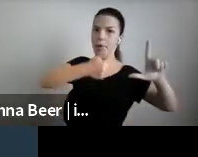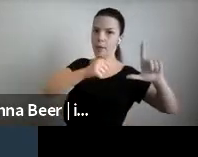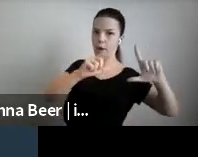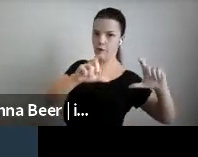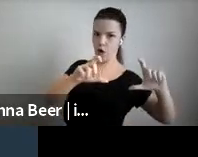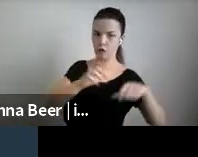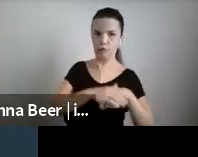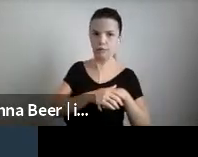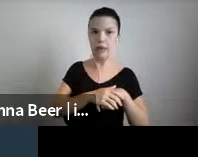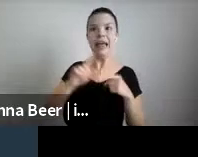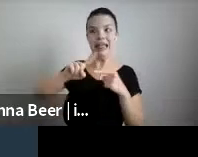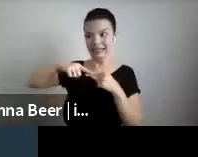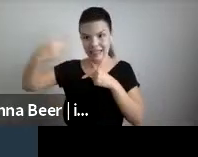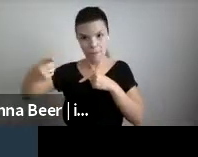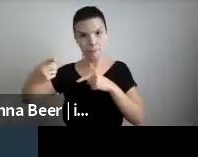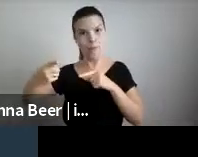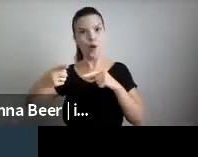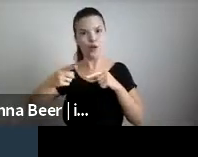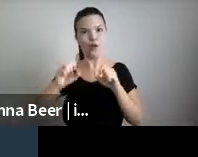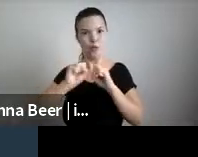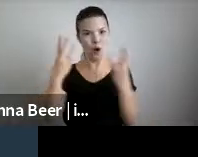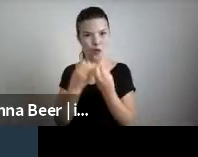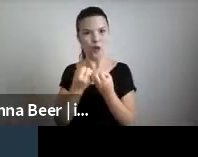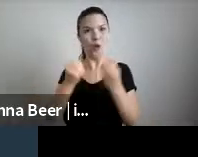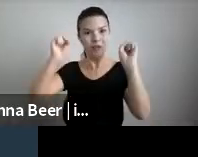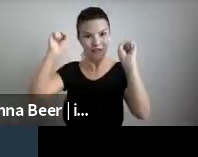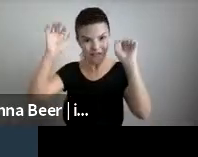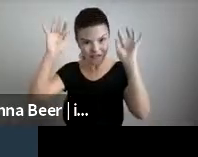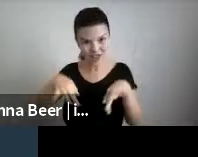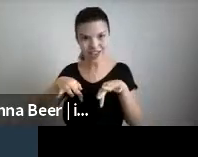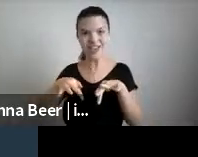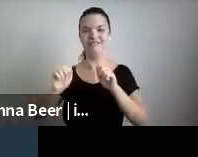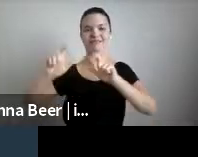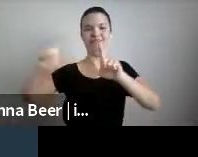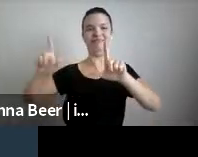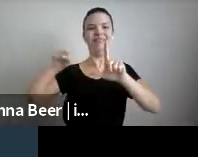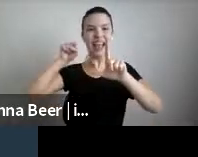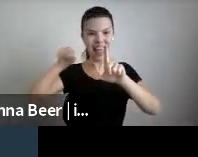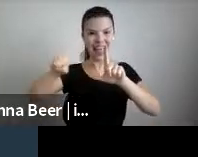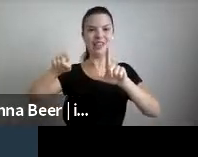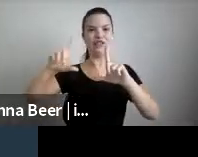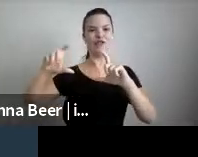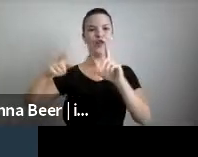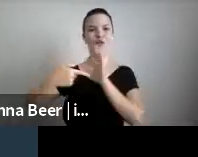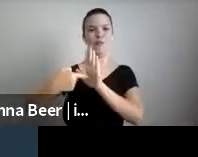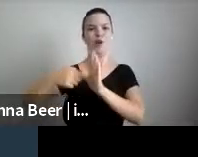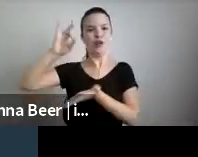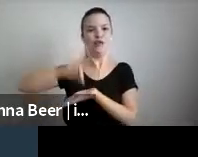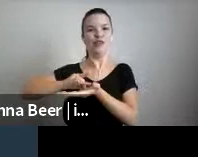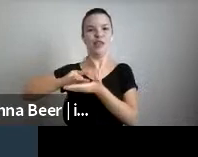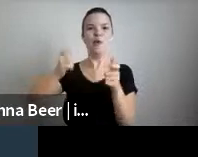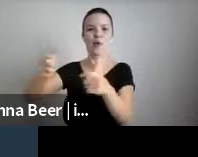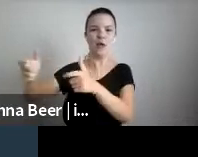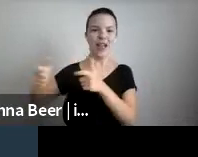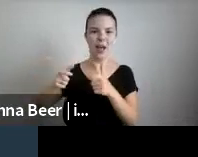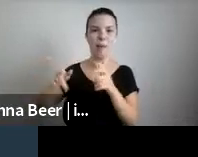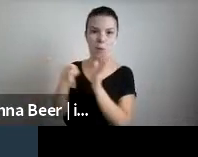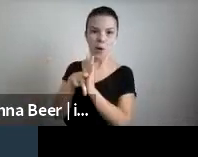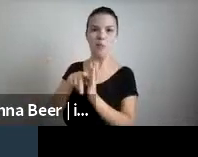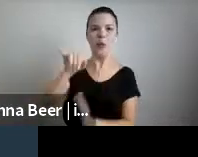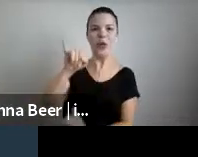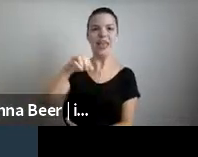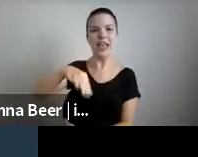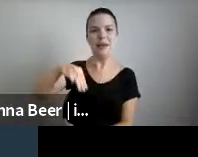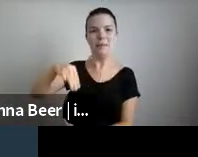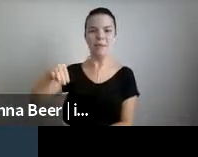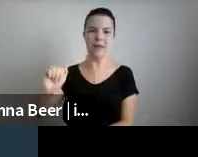more areas of interest are often added, and then candidate IMAs are identified